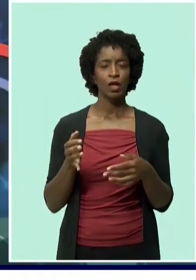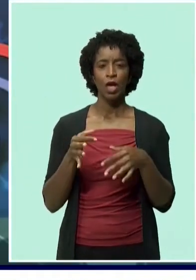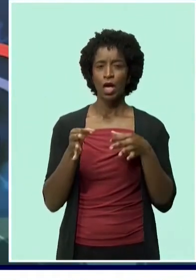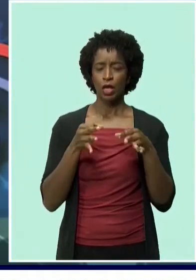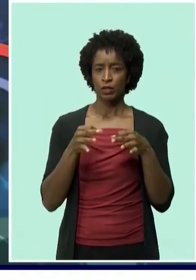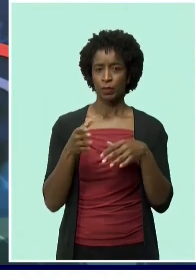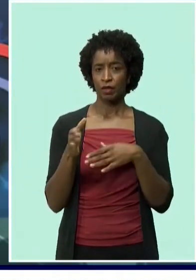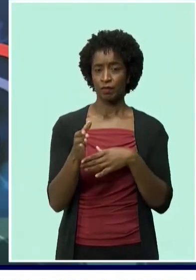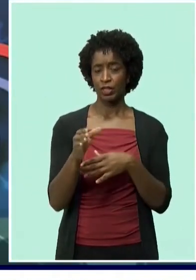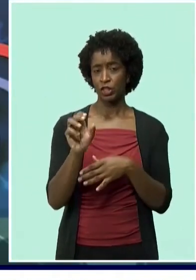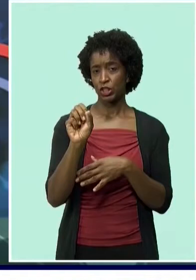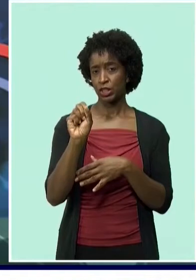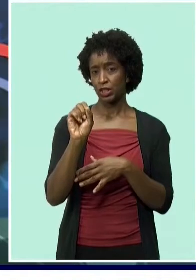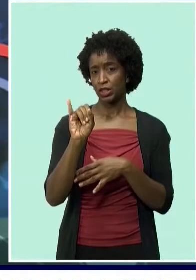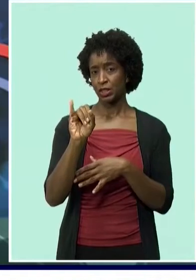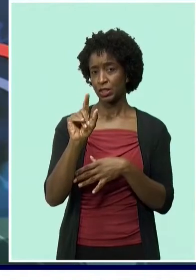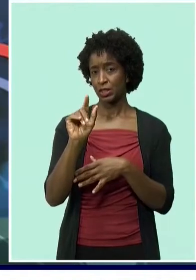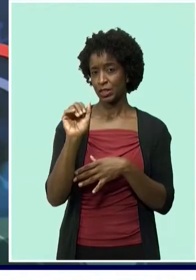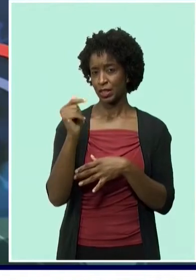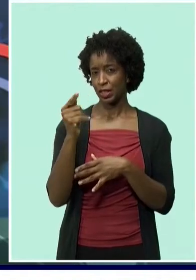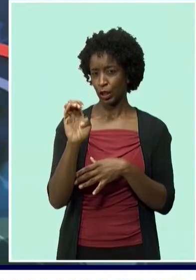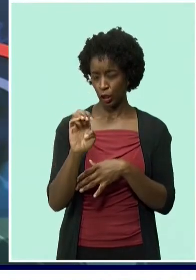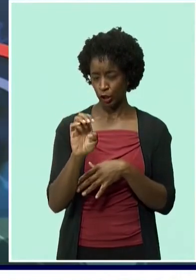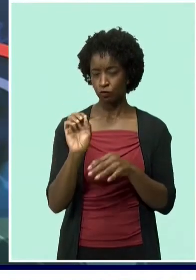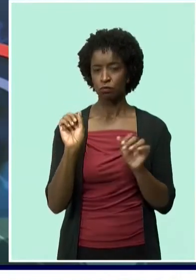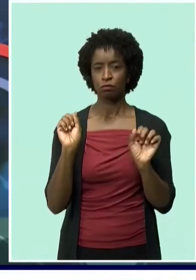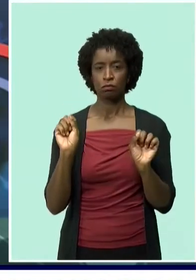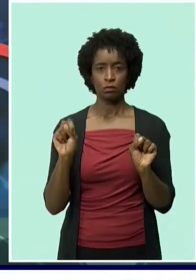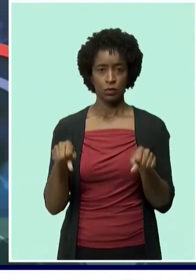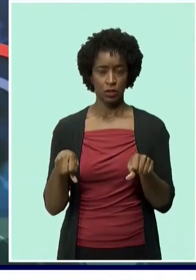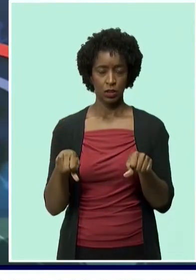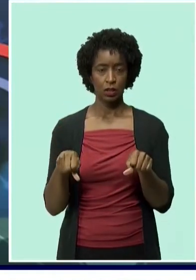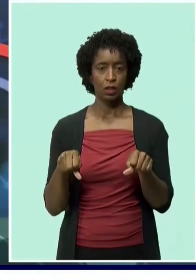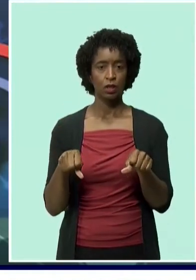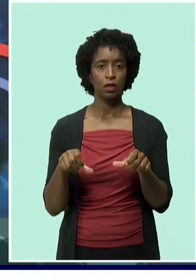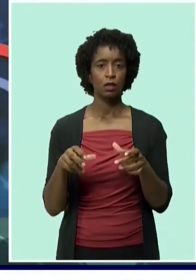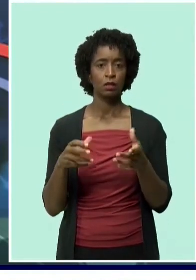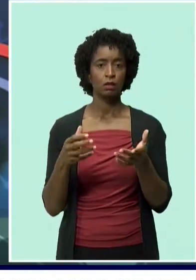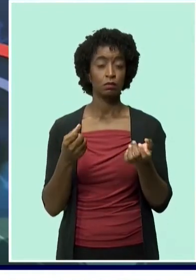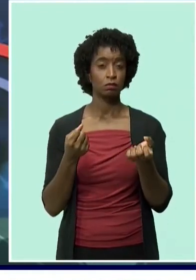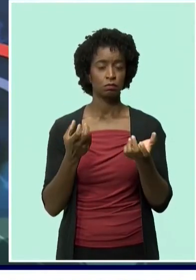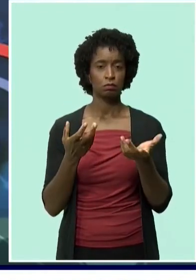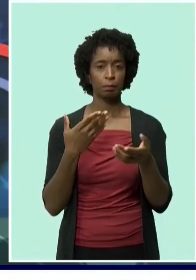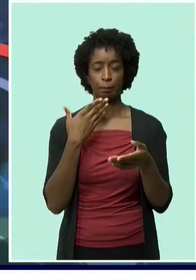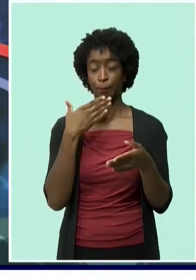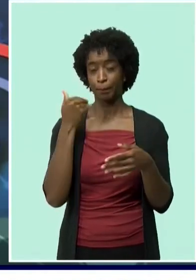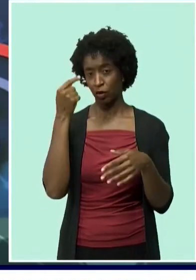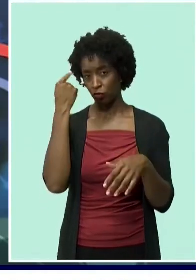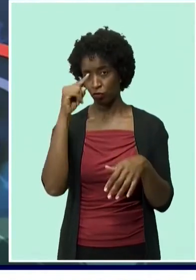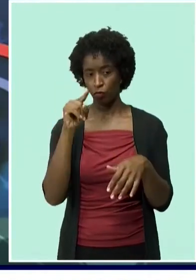one of the areas she's excited about that can have direct relevance to food loss and wastage.